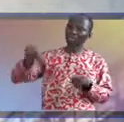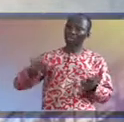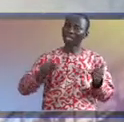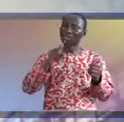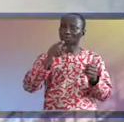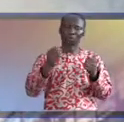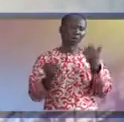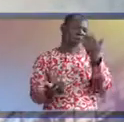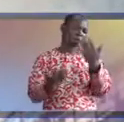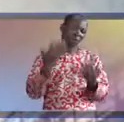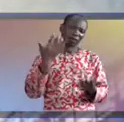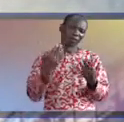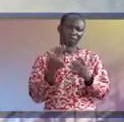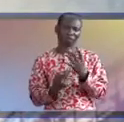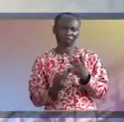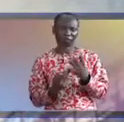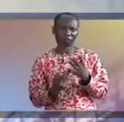fire.